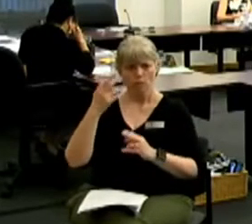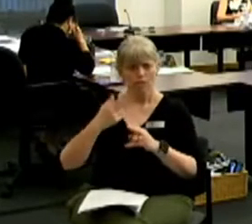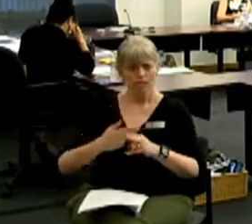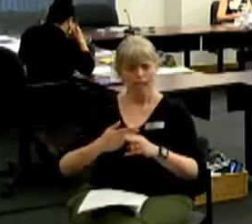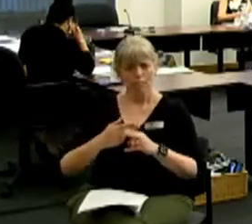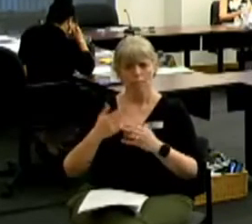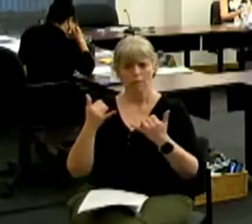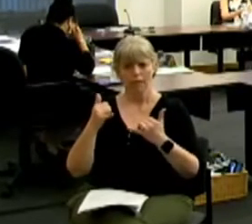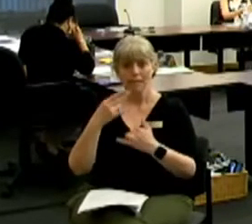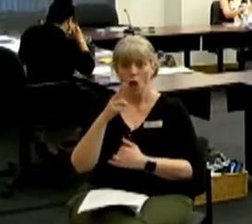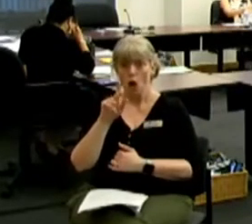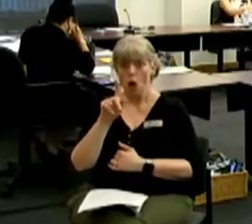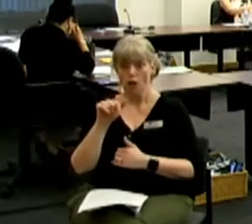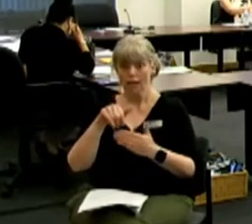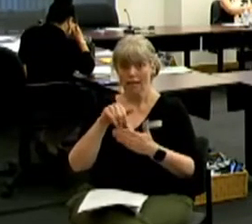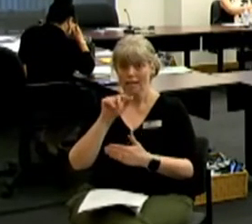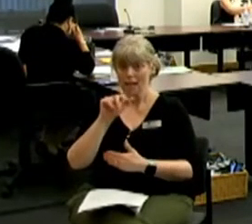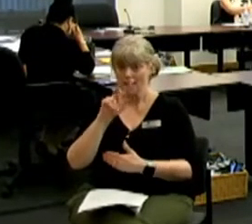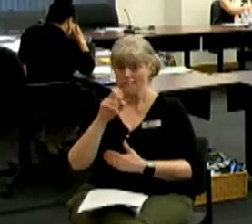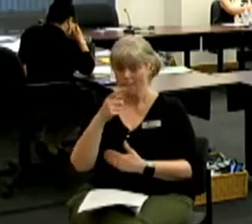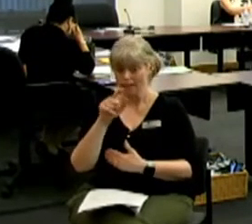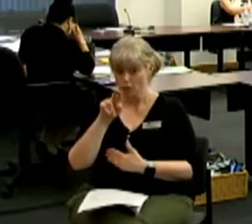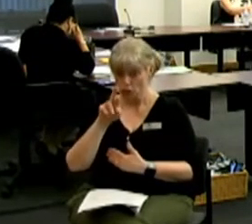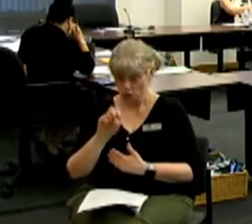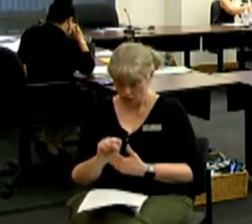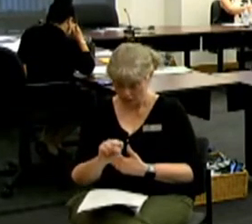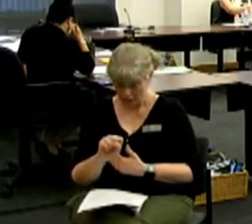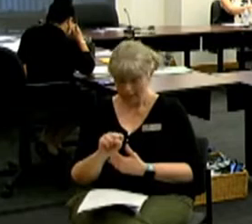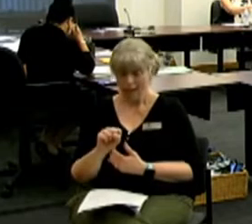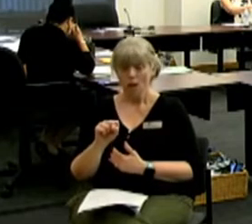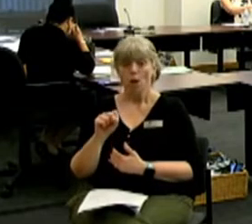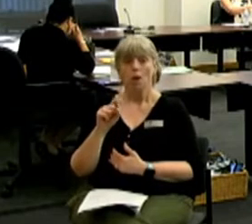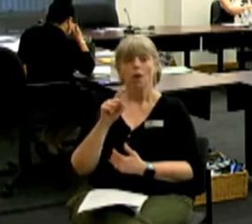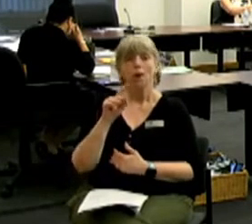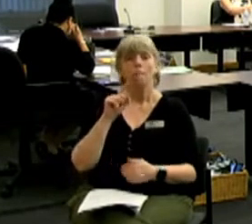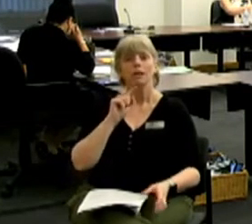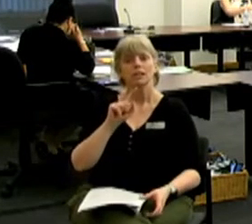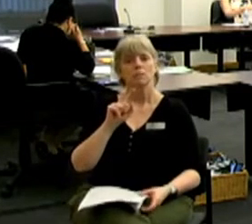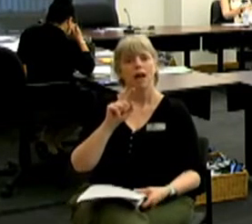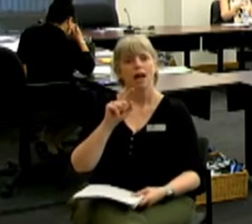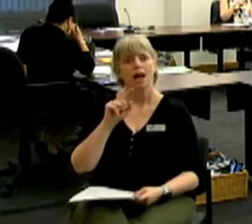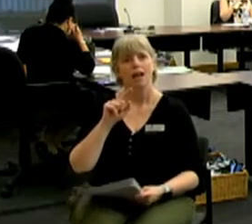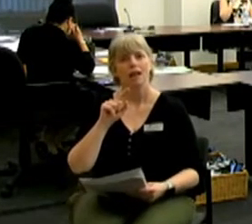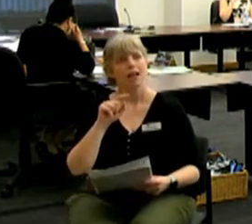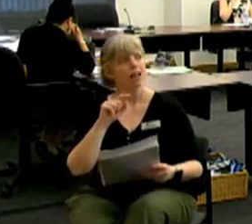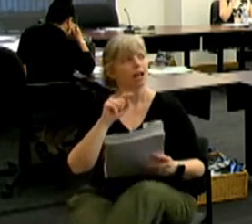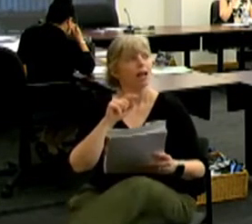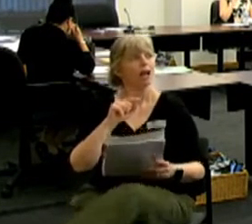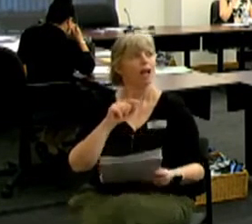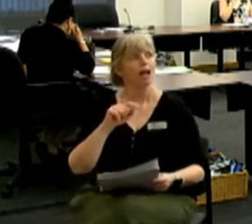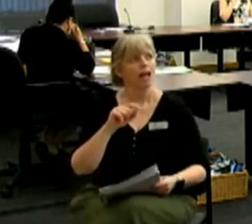plays Hulk in the Avengers. And it was about PFAS, which are